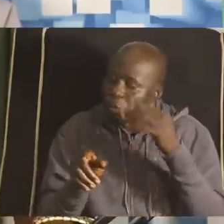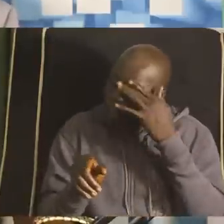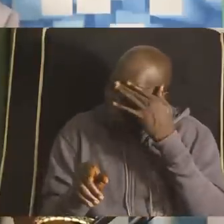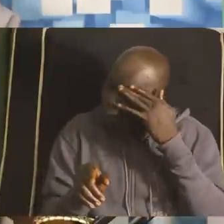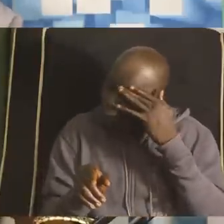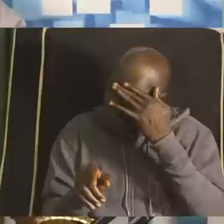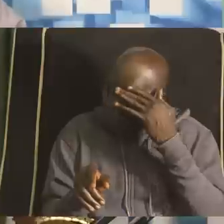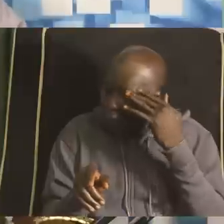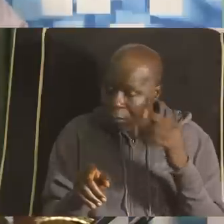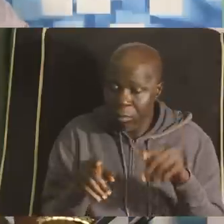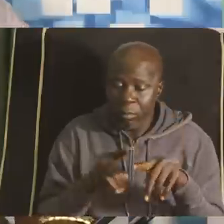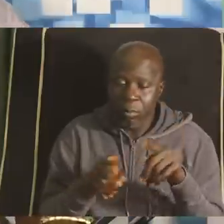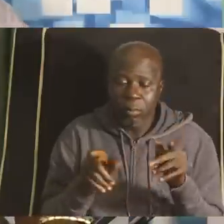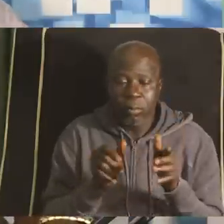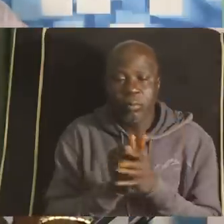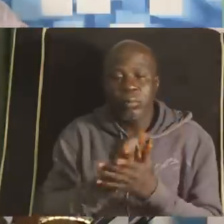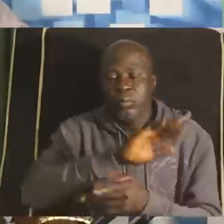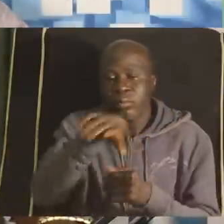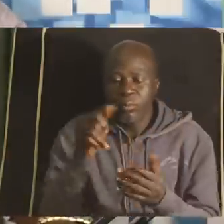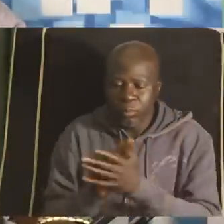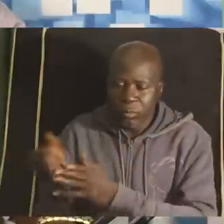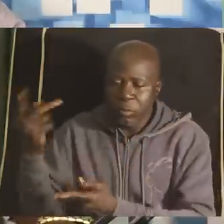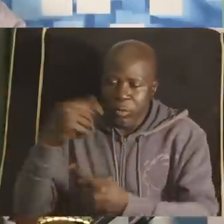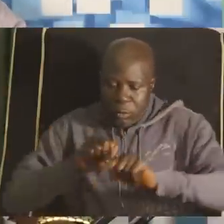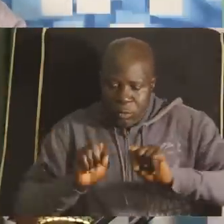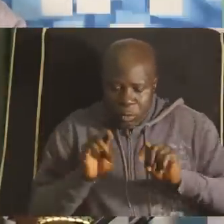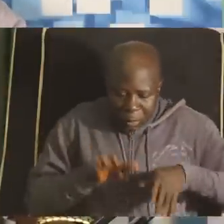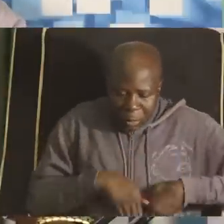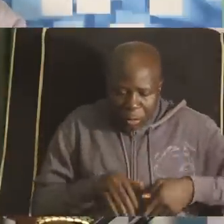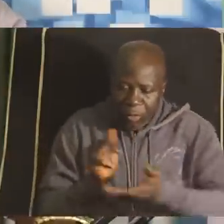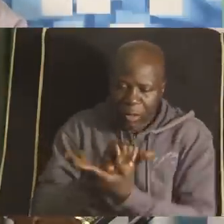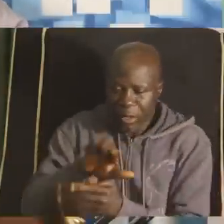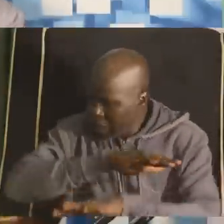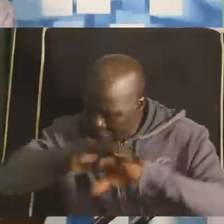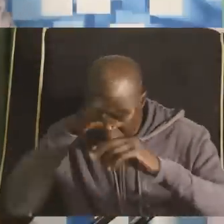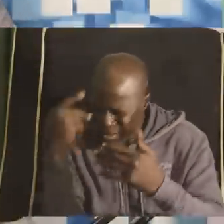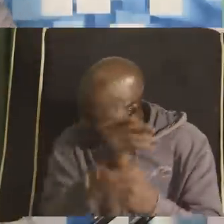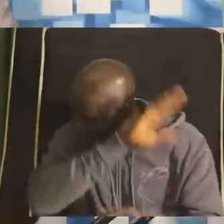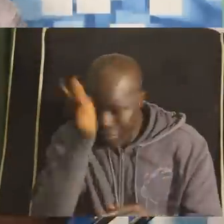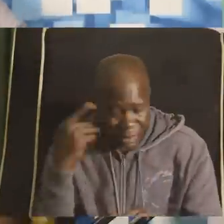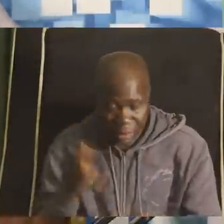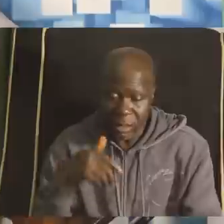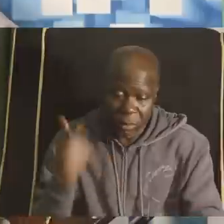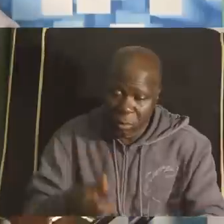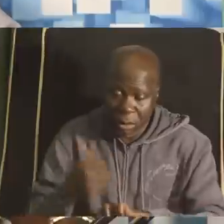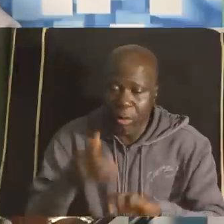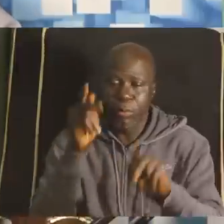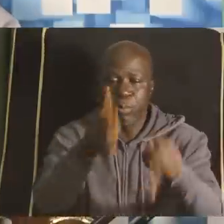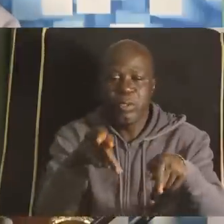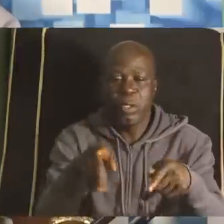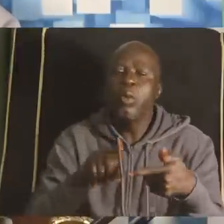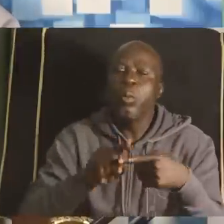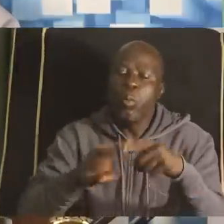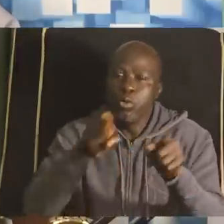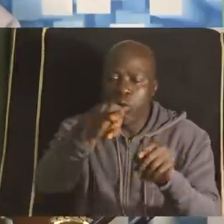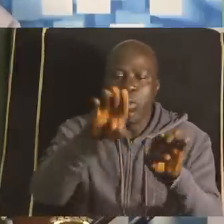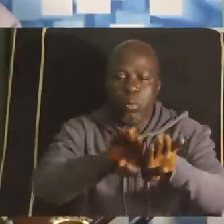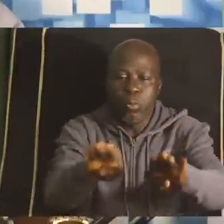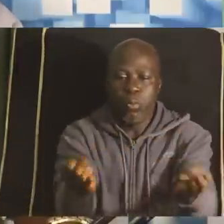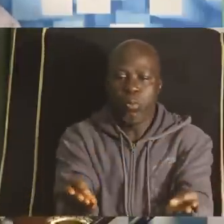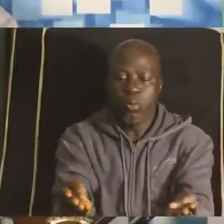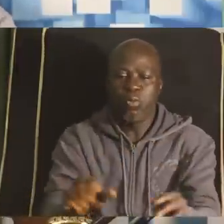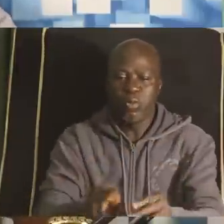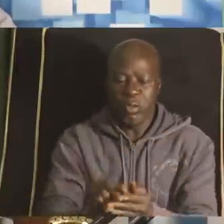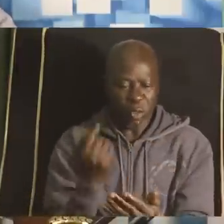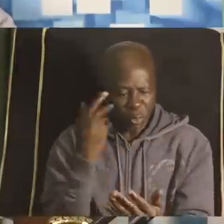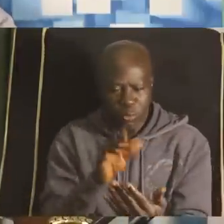je ka ri kun asebi but the tomb that is covered you don't make us to see the wicked so where what in line where but you have caught it o tun fi fo